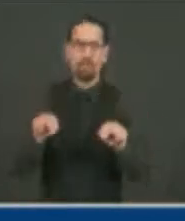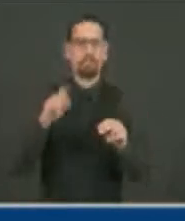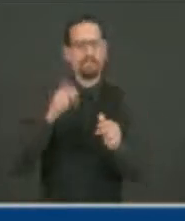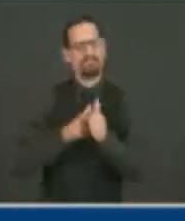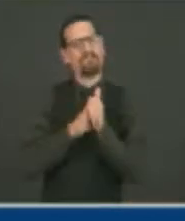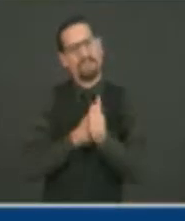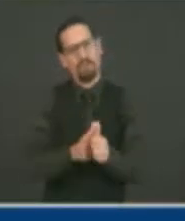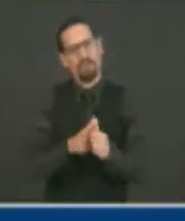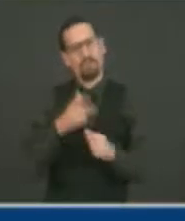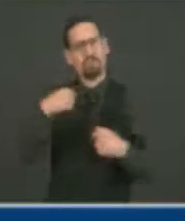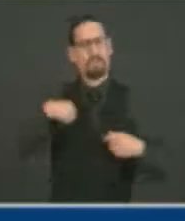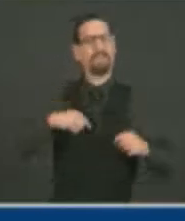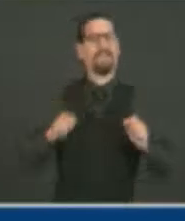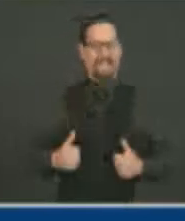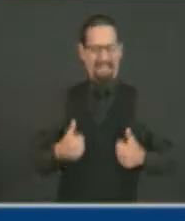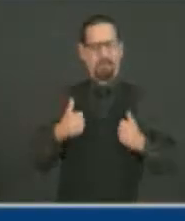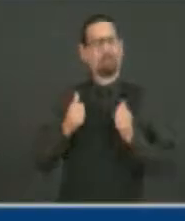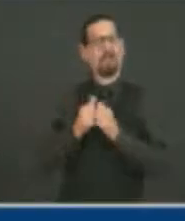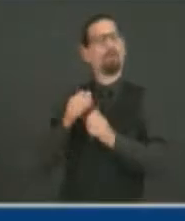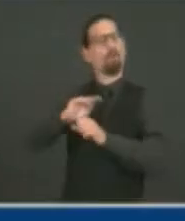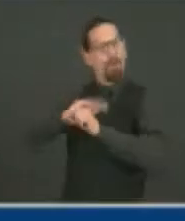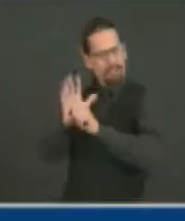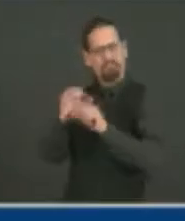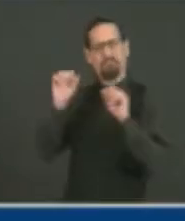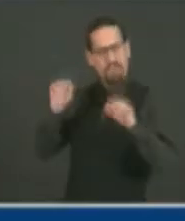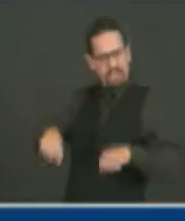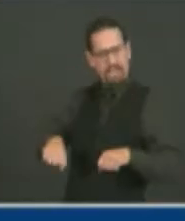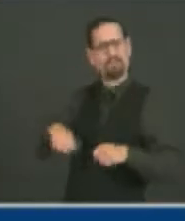your screen looks a little bit different today.